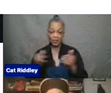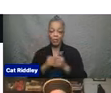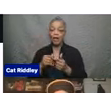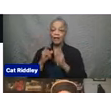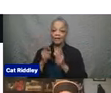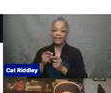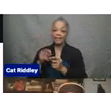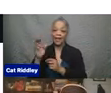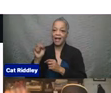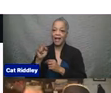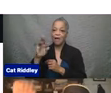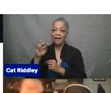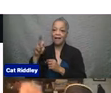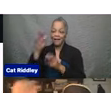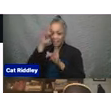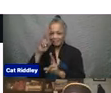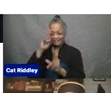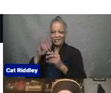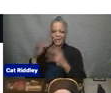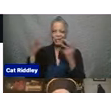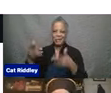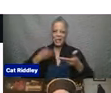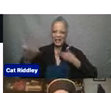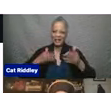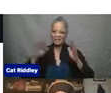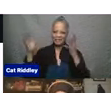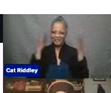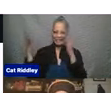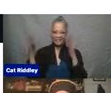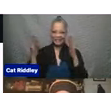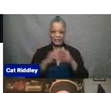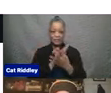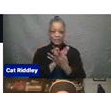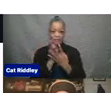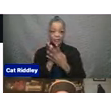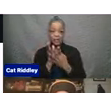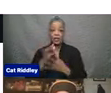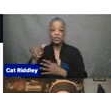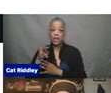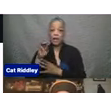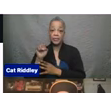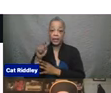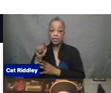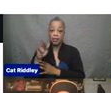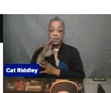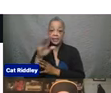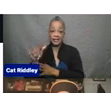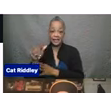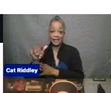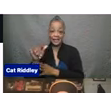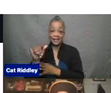a hearty welcome. She will be followed by James Tracy. James